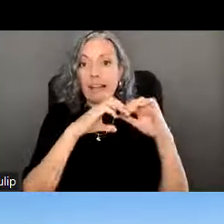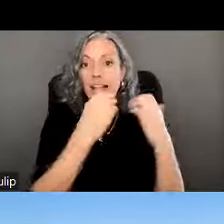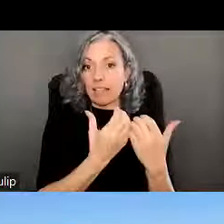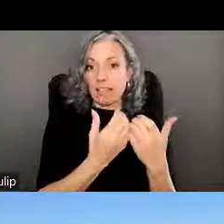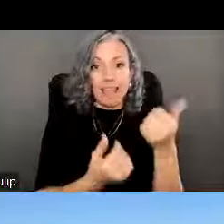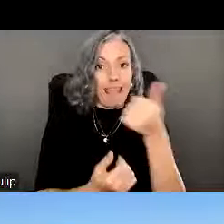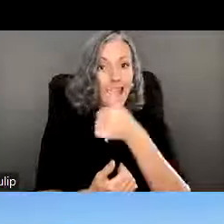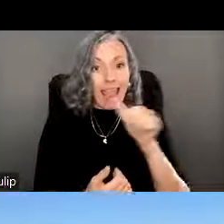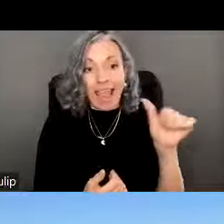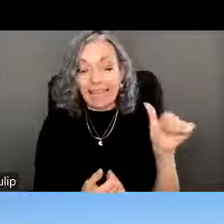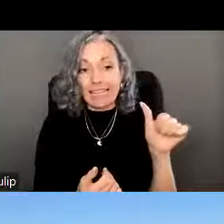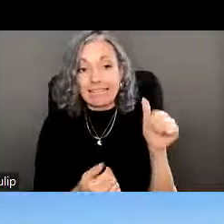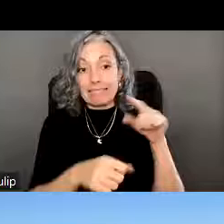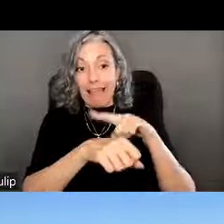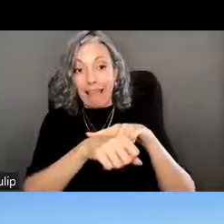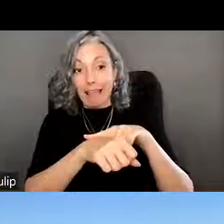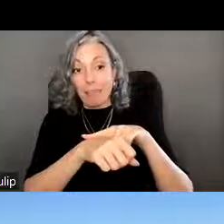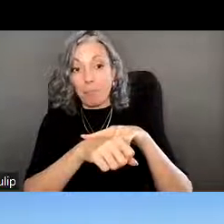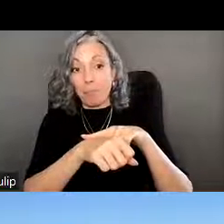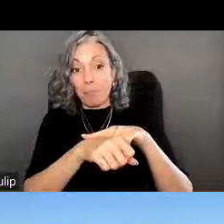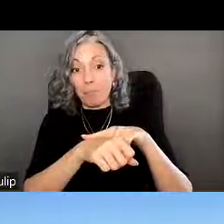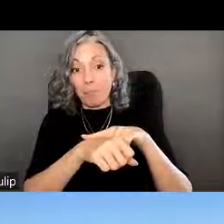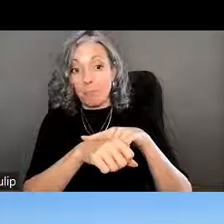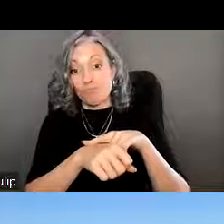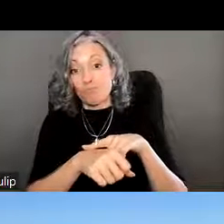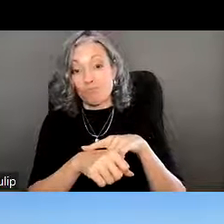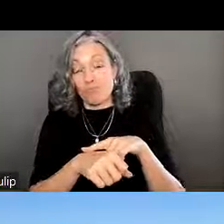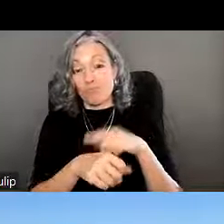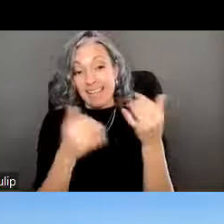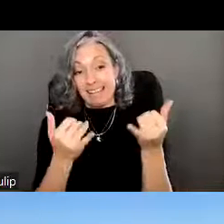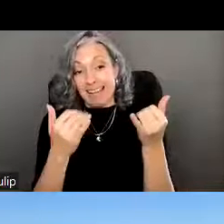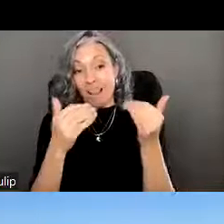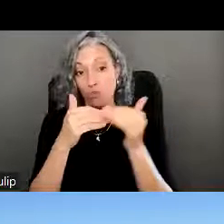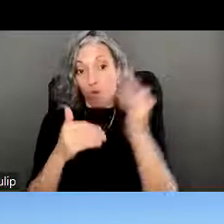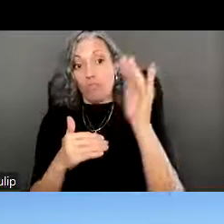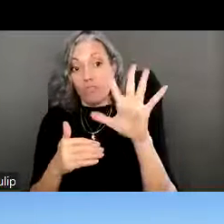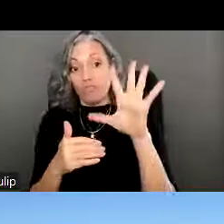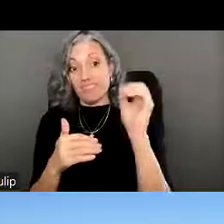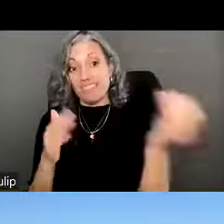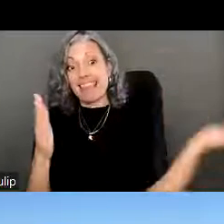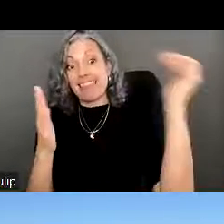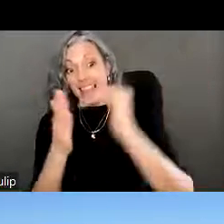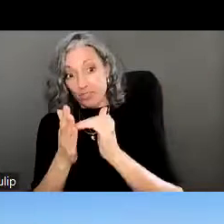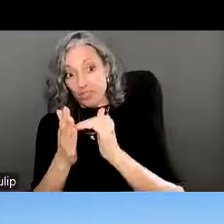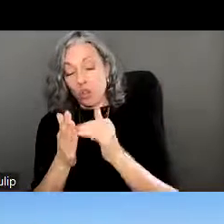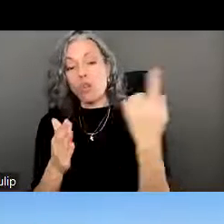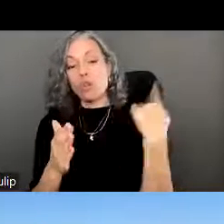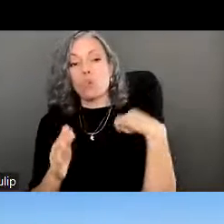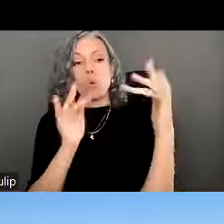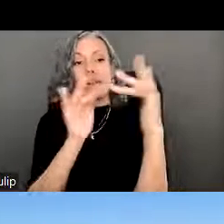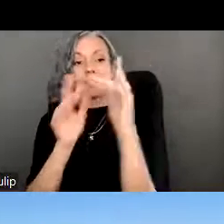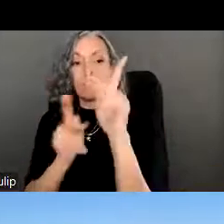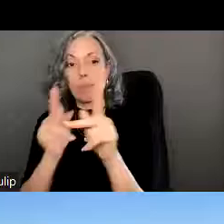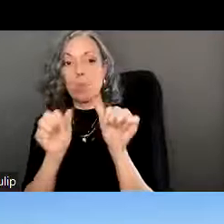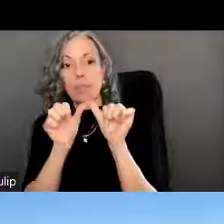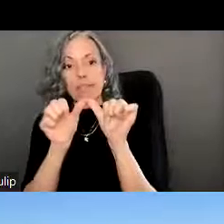anywhere, anytime is now exceeding 50,000. So we're reaching people with